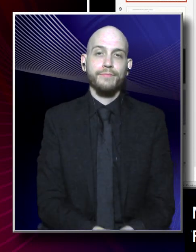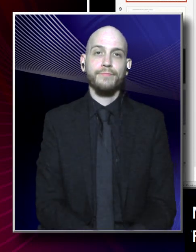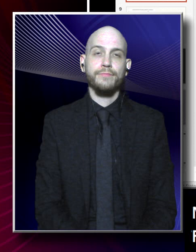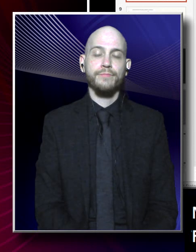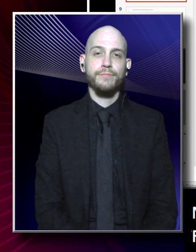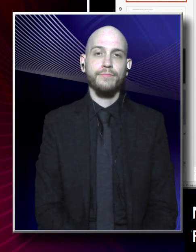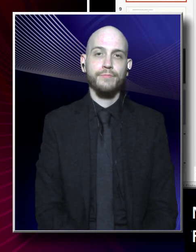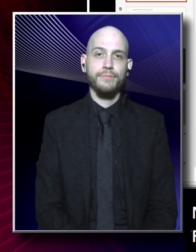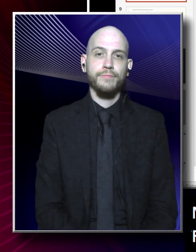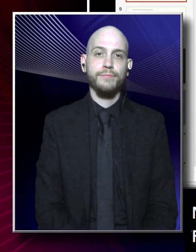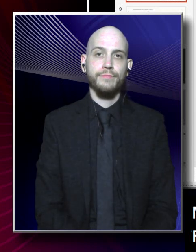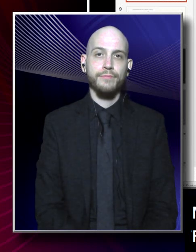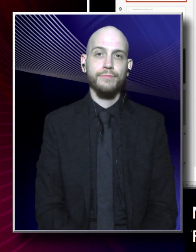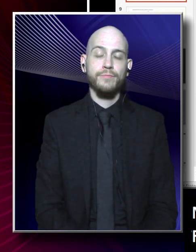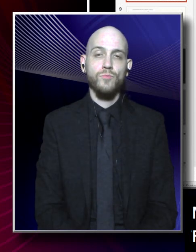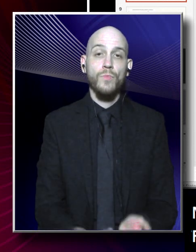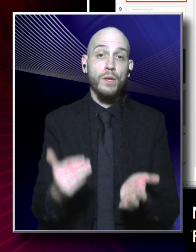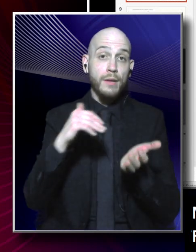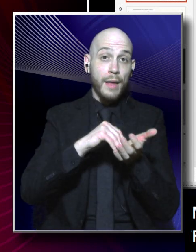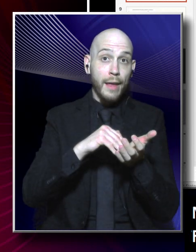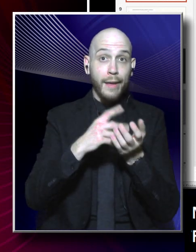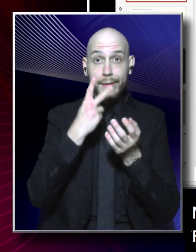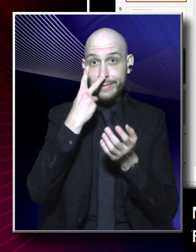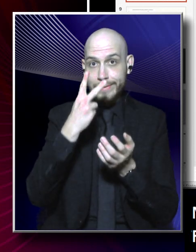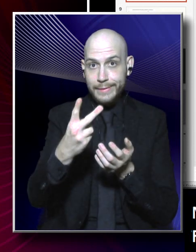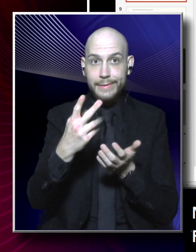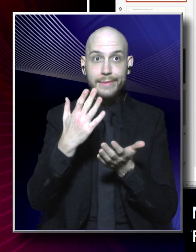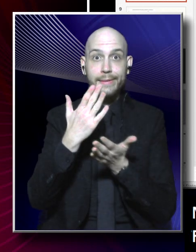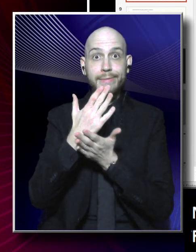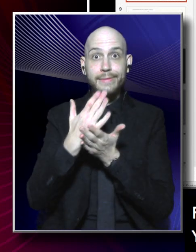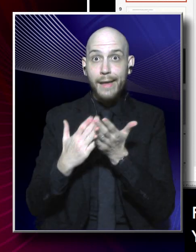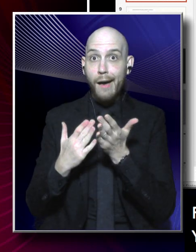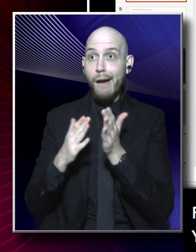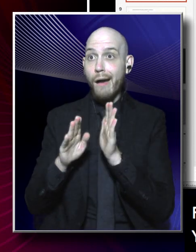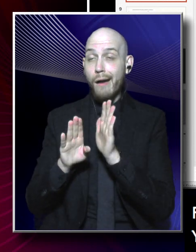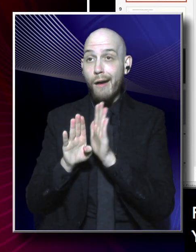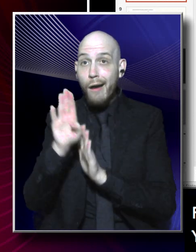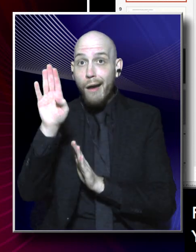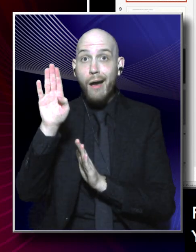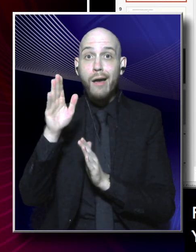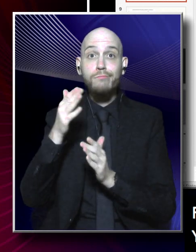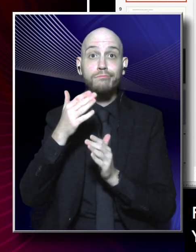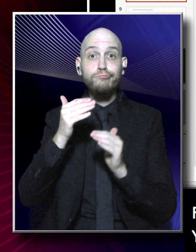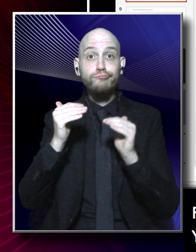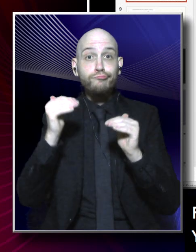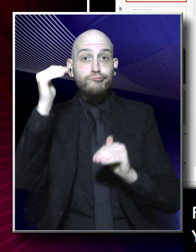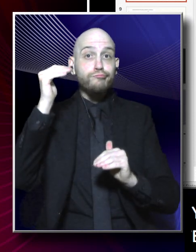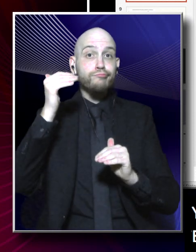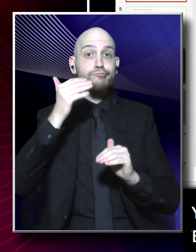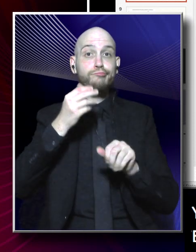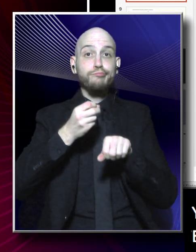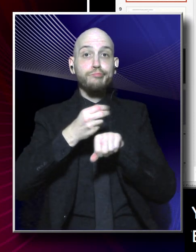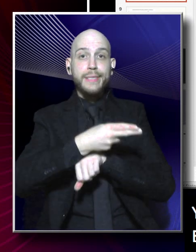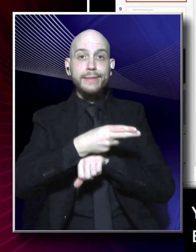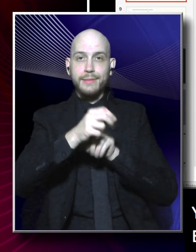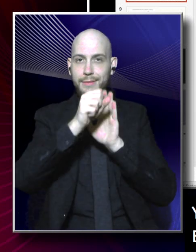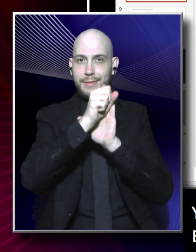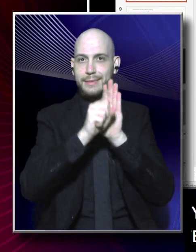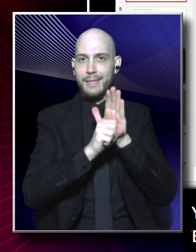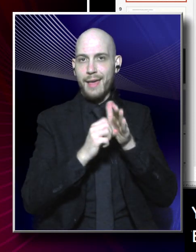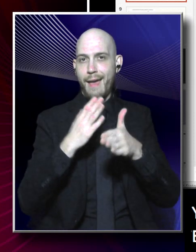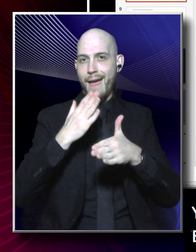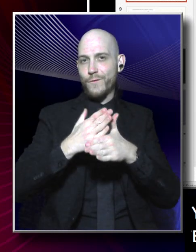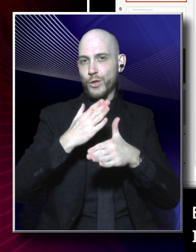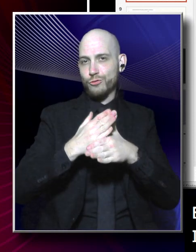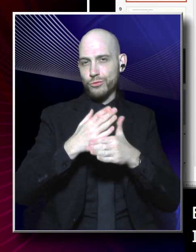And you can see again, there's some areas that we're doing better than the state average for other students on